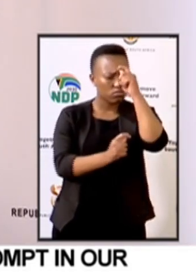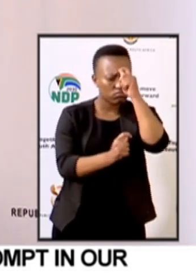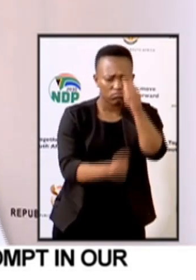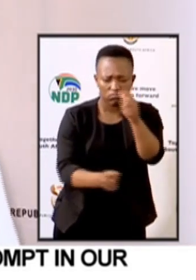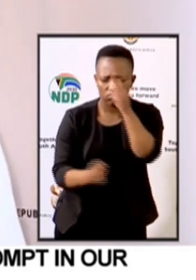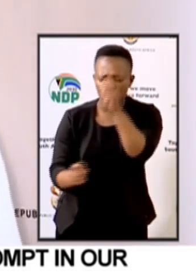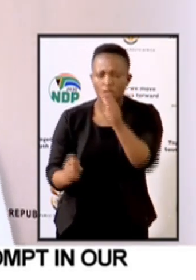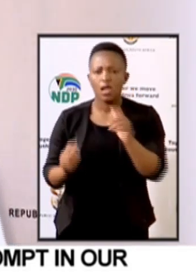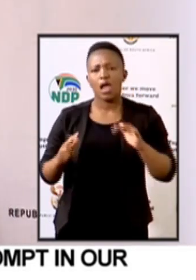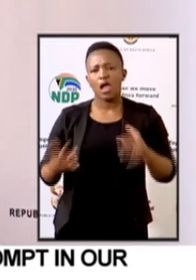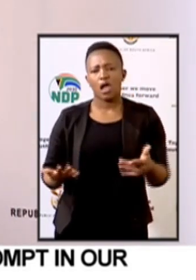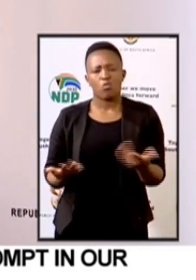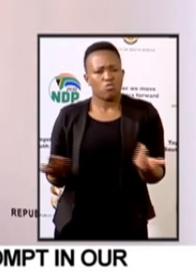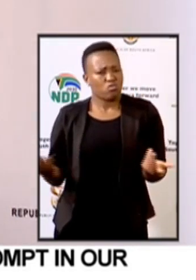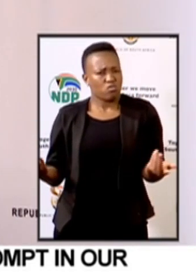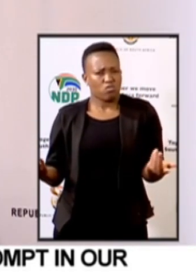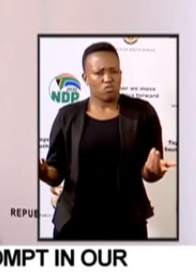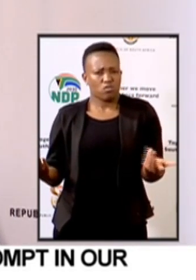That's a question that was asked.